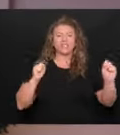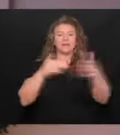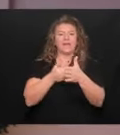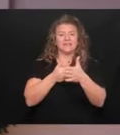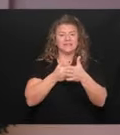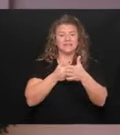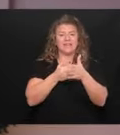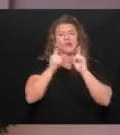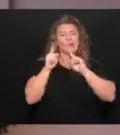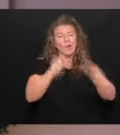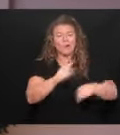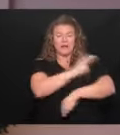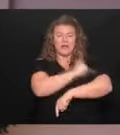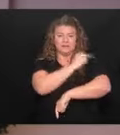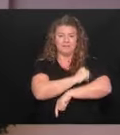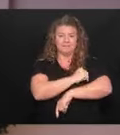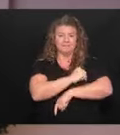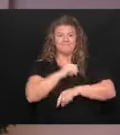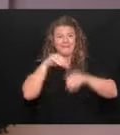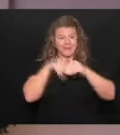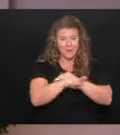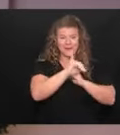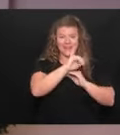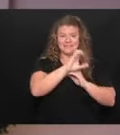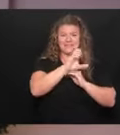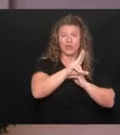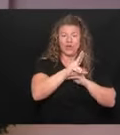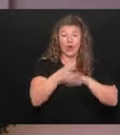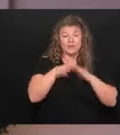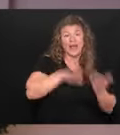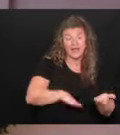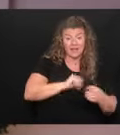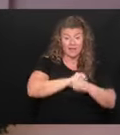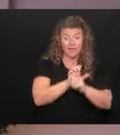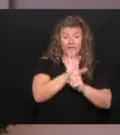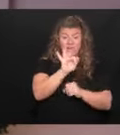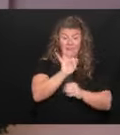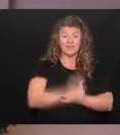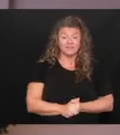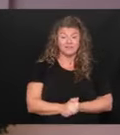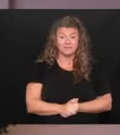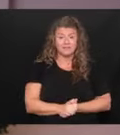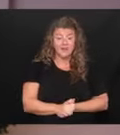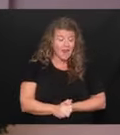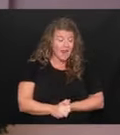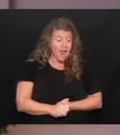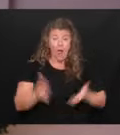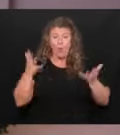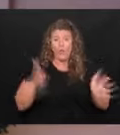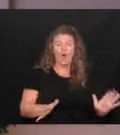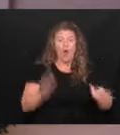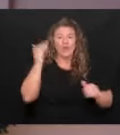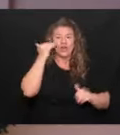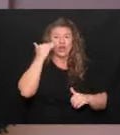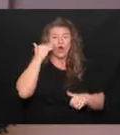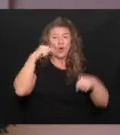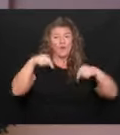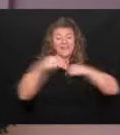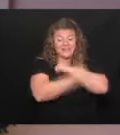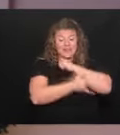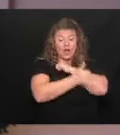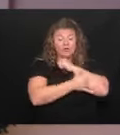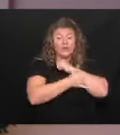hospital, going to the ICU, or dying of COVID-19. And we know that in our country today, the people